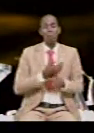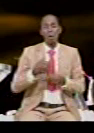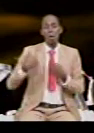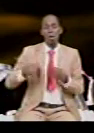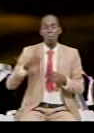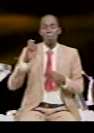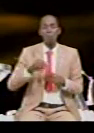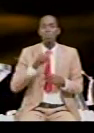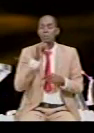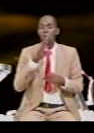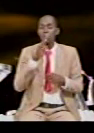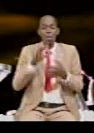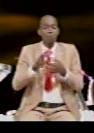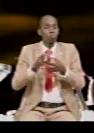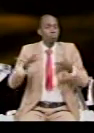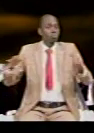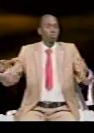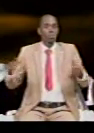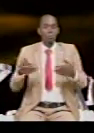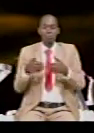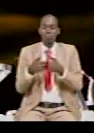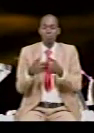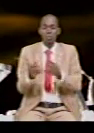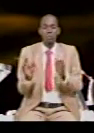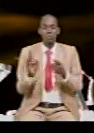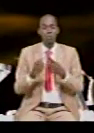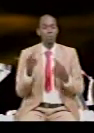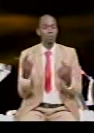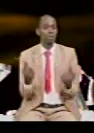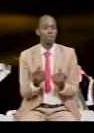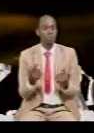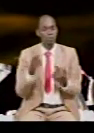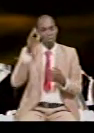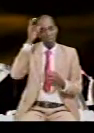loose or lousy. In